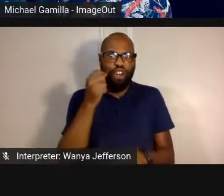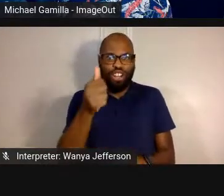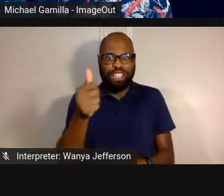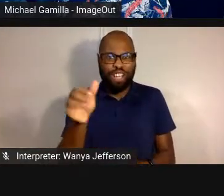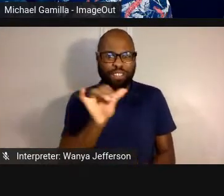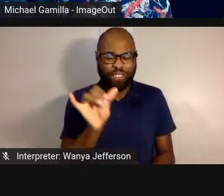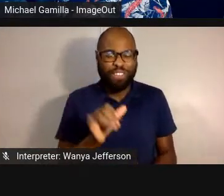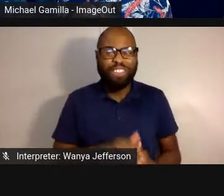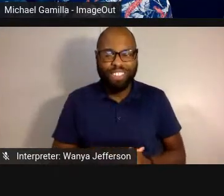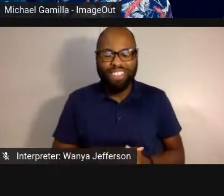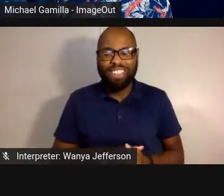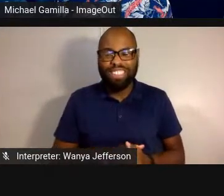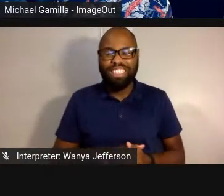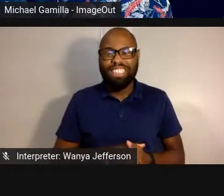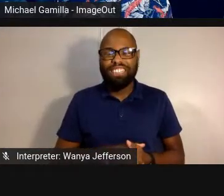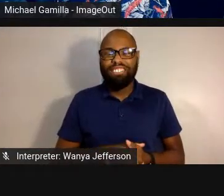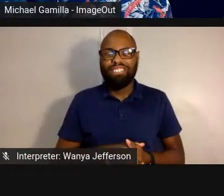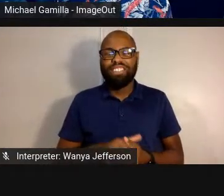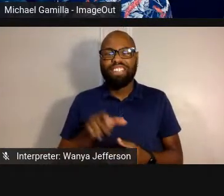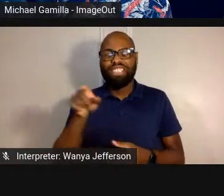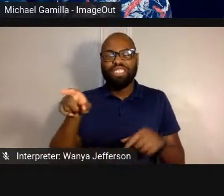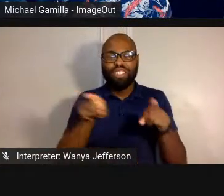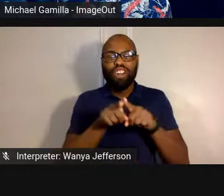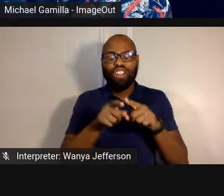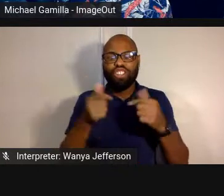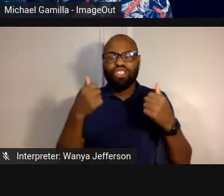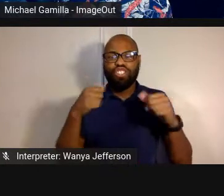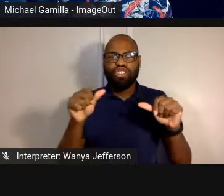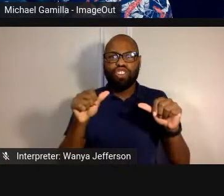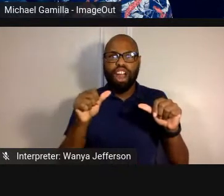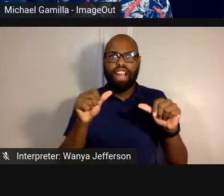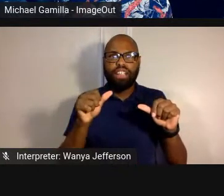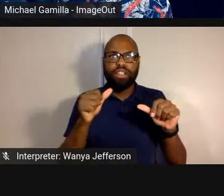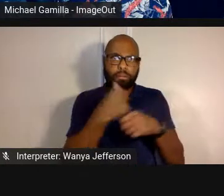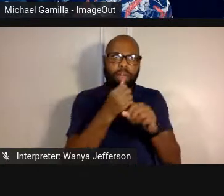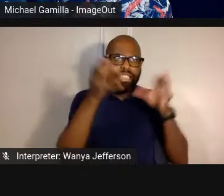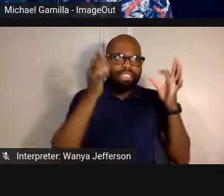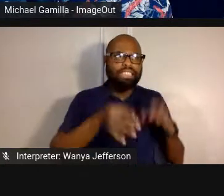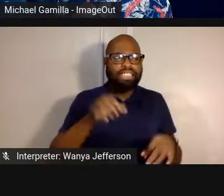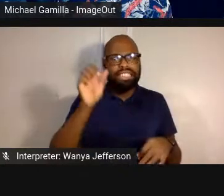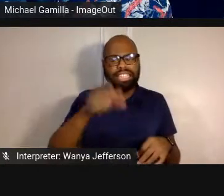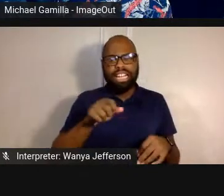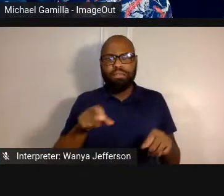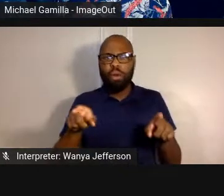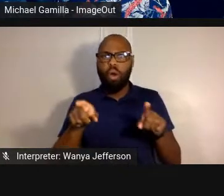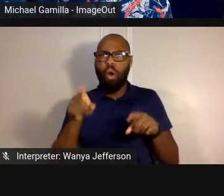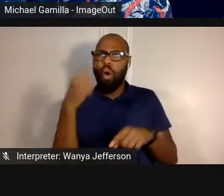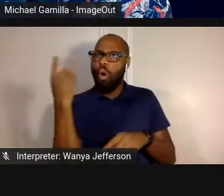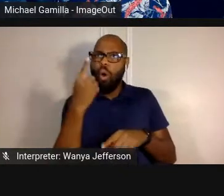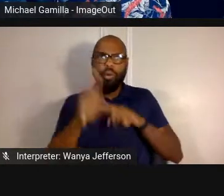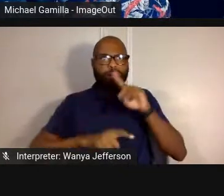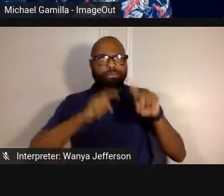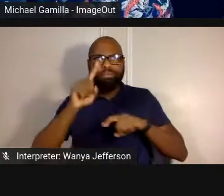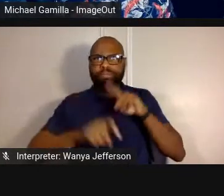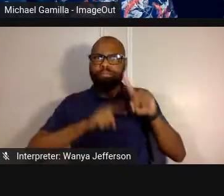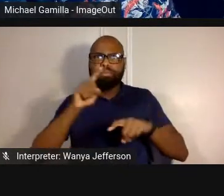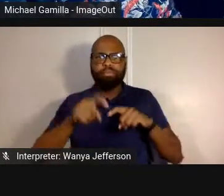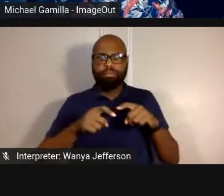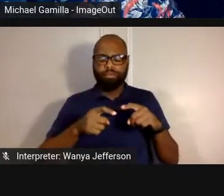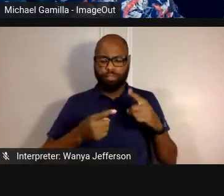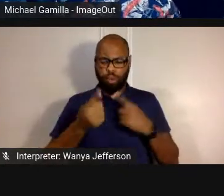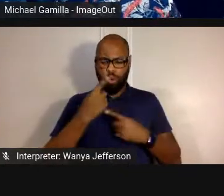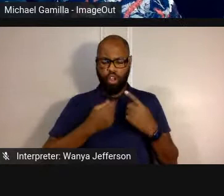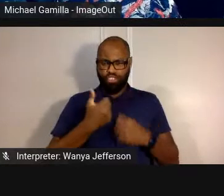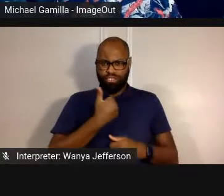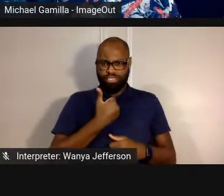know, she's also trying to, as well as she's making a decision, she's always asking questions. She's always questioning herself and